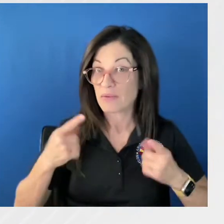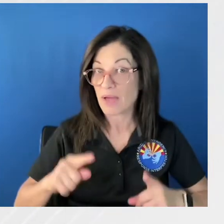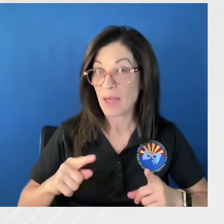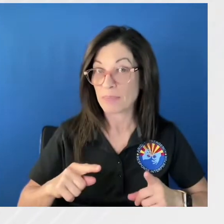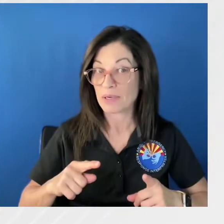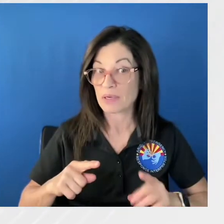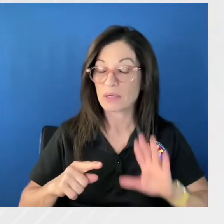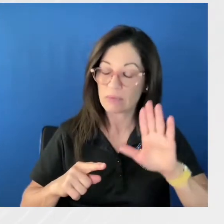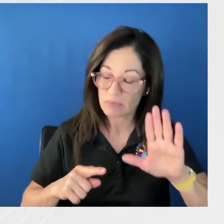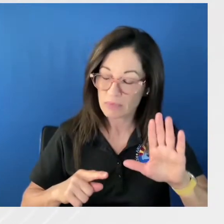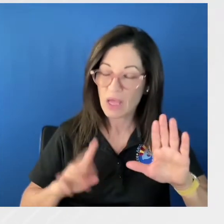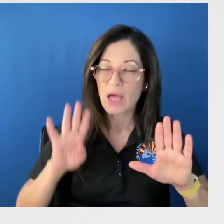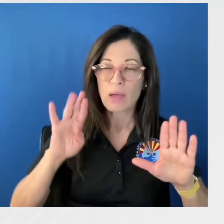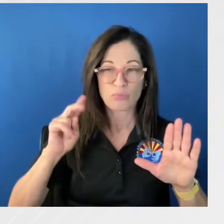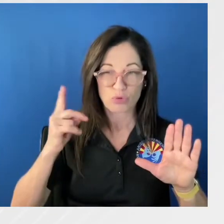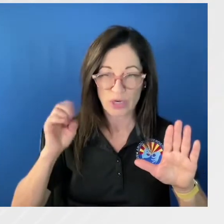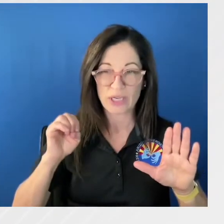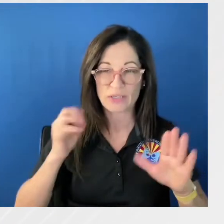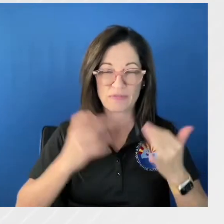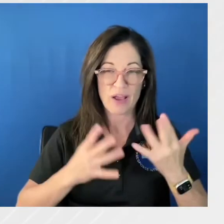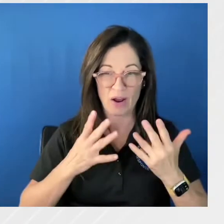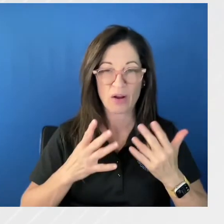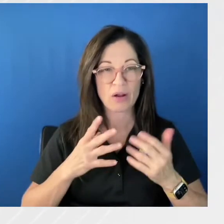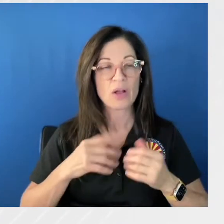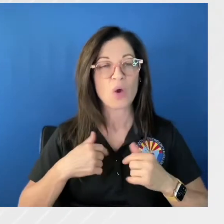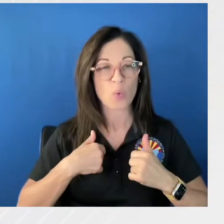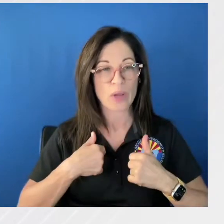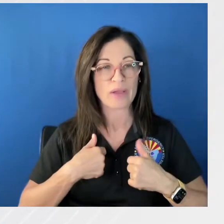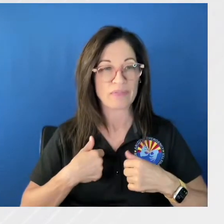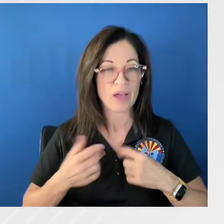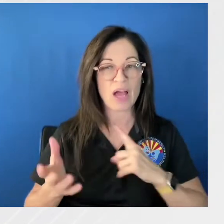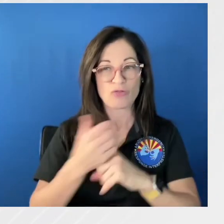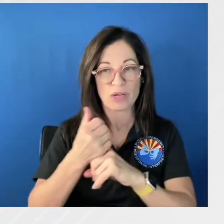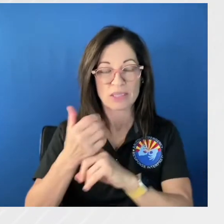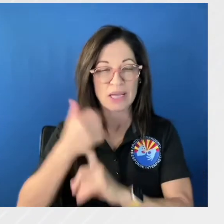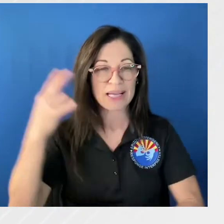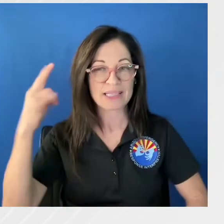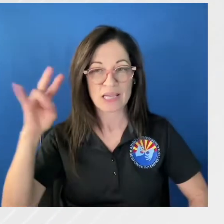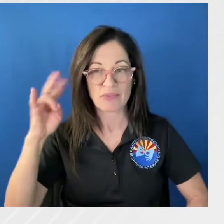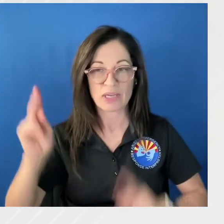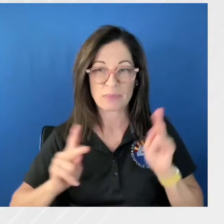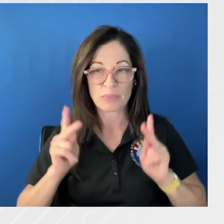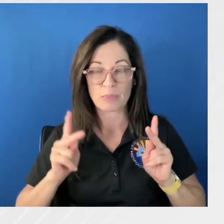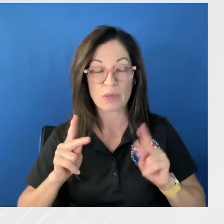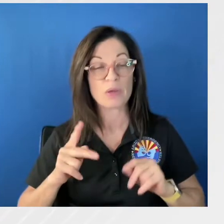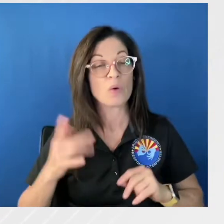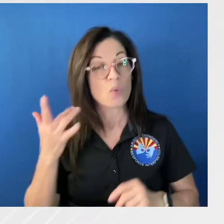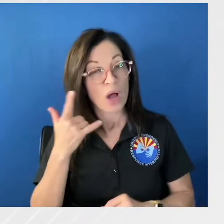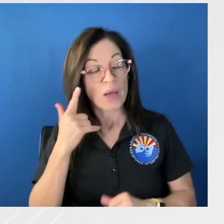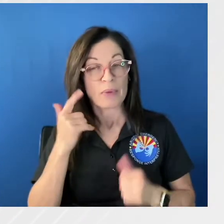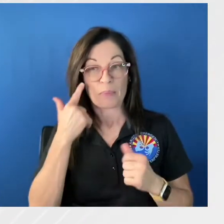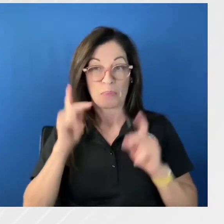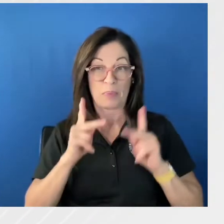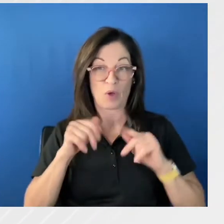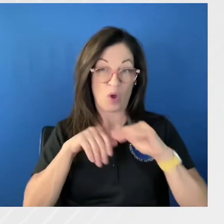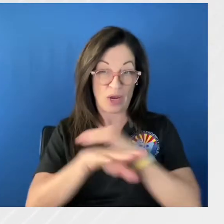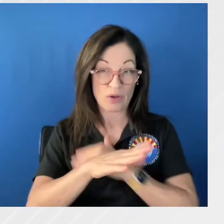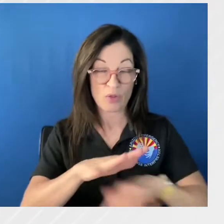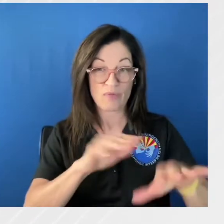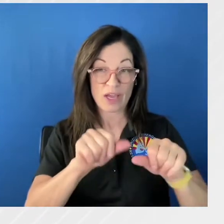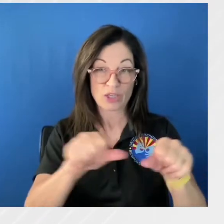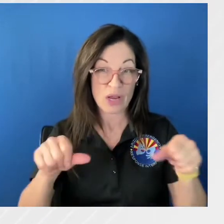Bridge Fire, the one that concerns all of you right now, we've made 17 arrests. There are people that have come into those evacuation areas that don't belong there, and they're going to